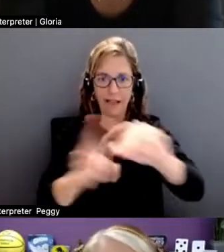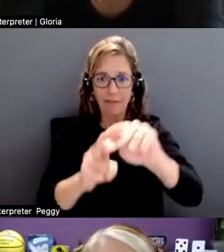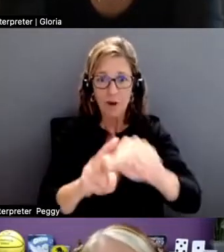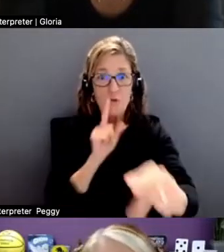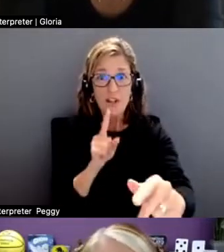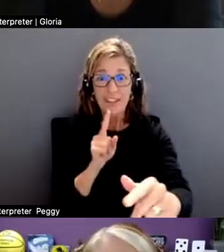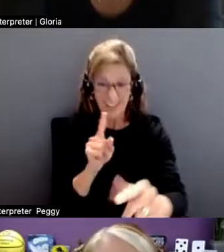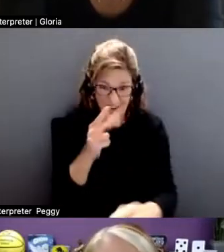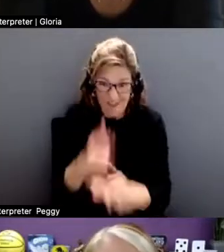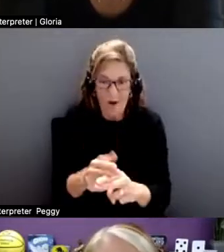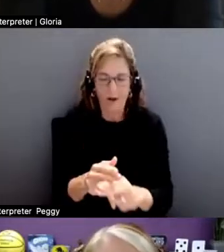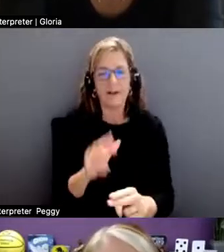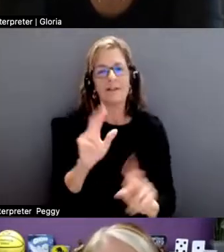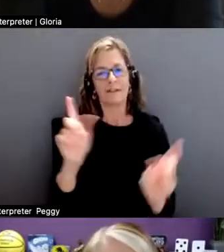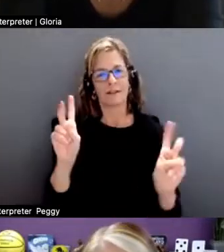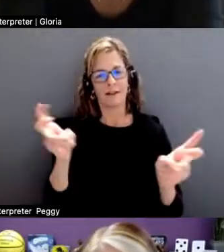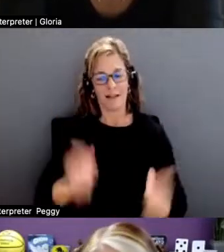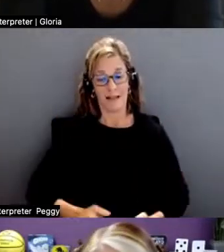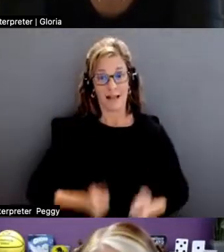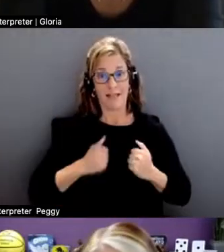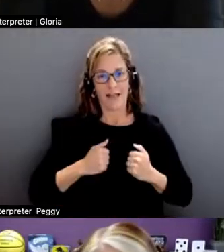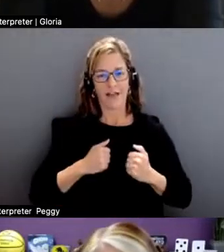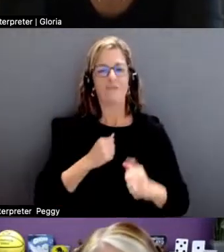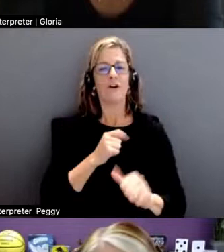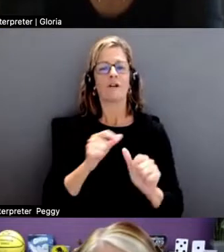and we all know what a critical skill that is.